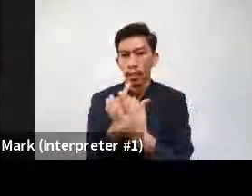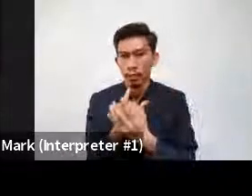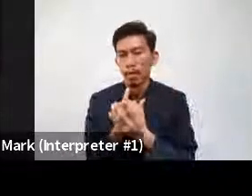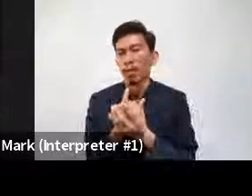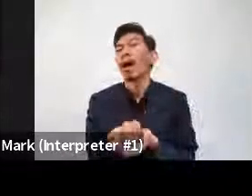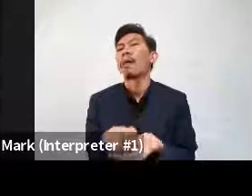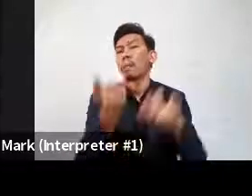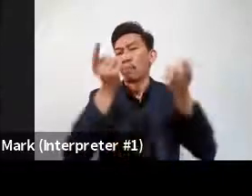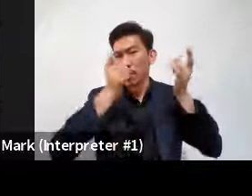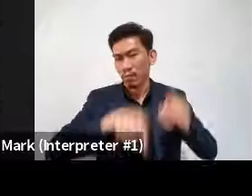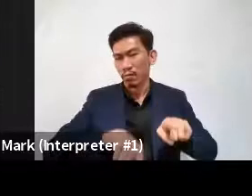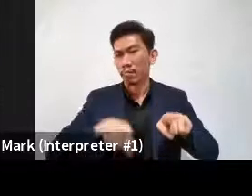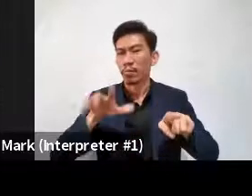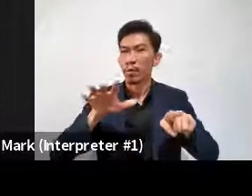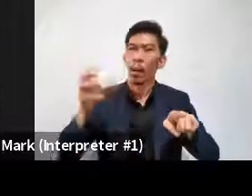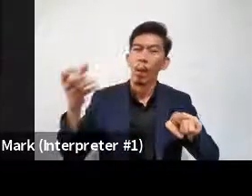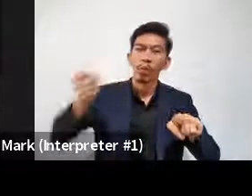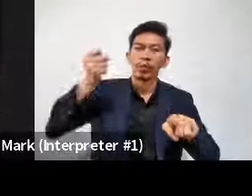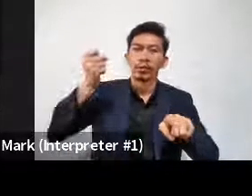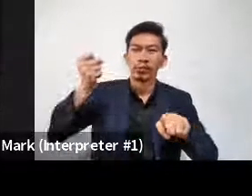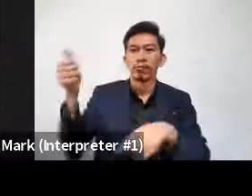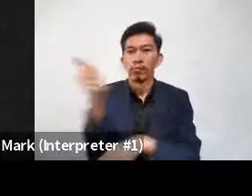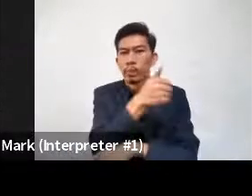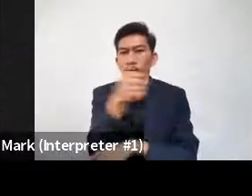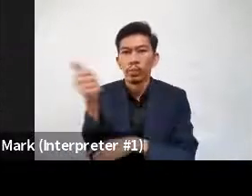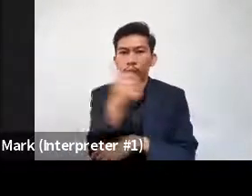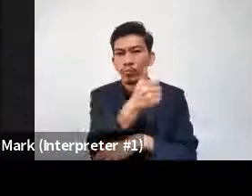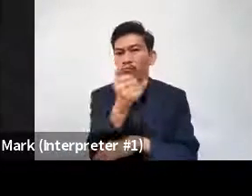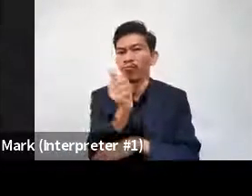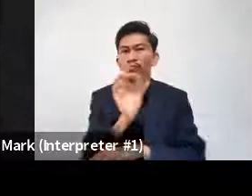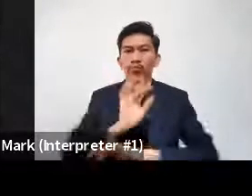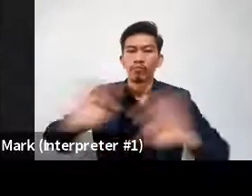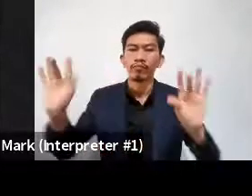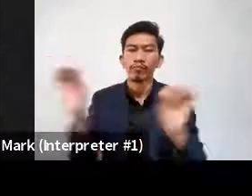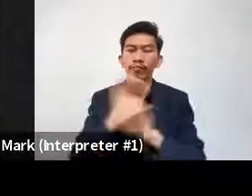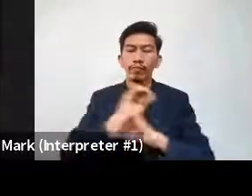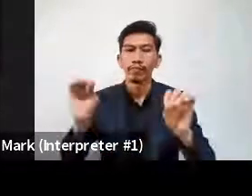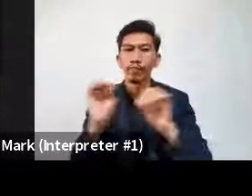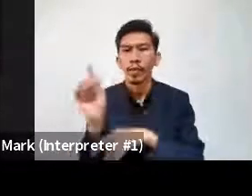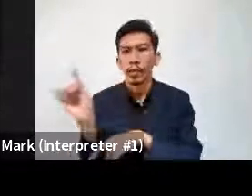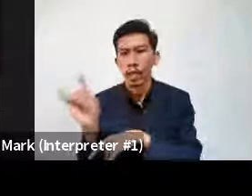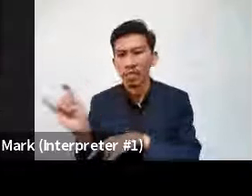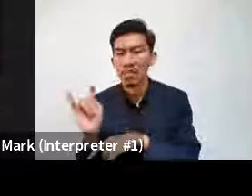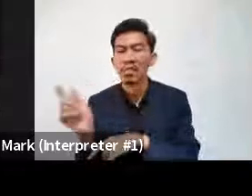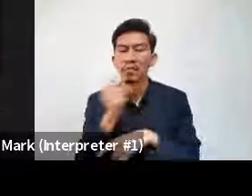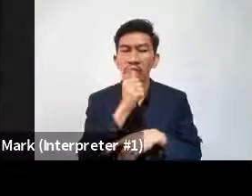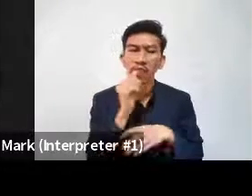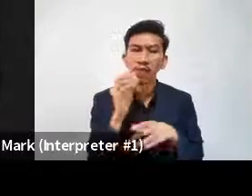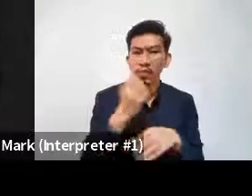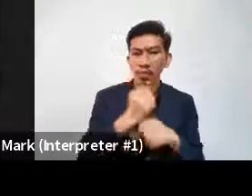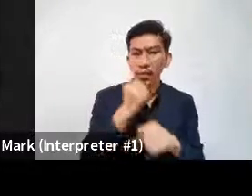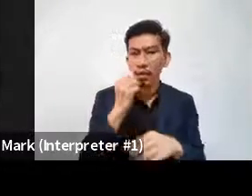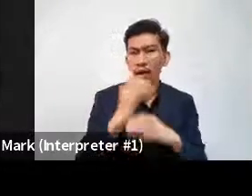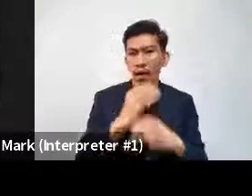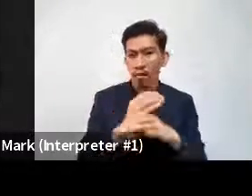resulted to no public transportation. And if with taxi and private car, there was a need